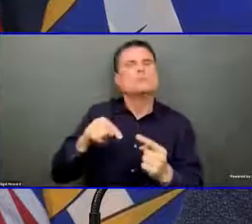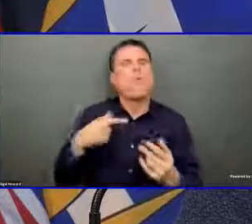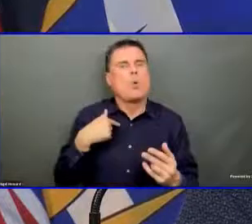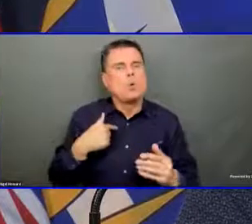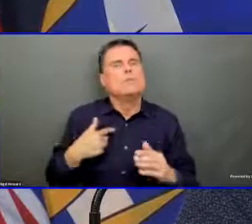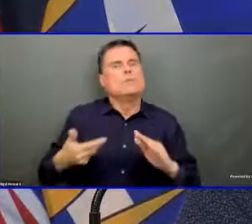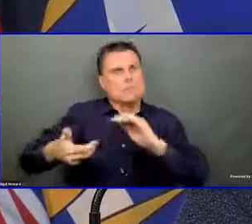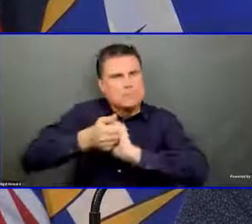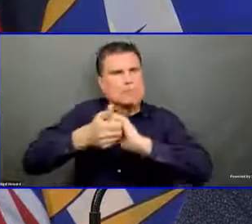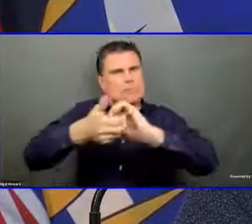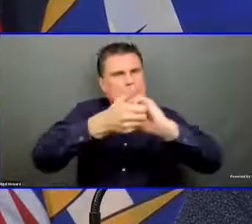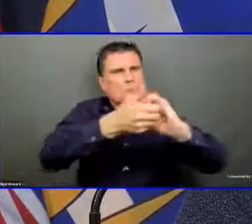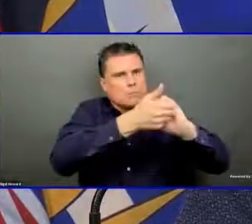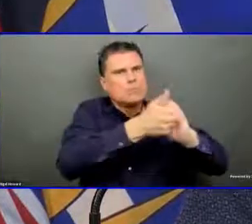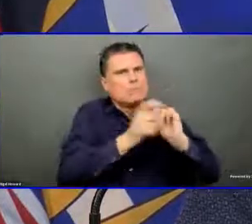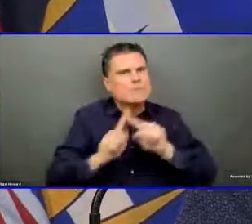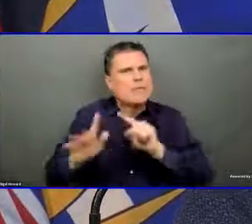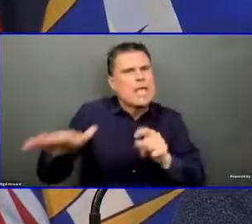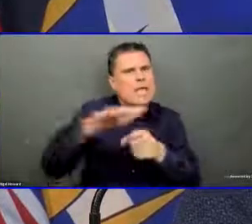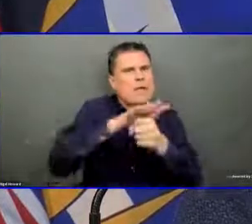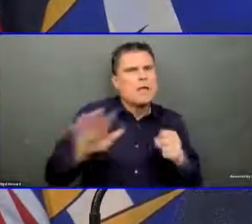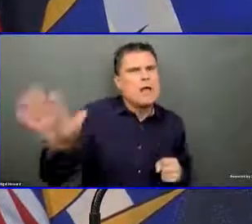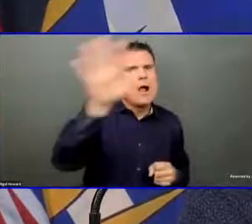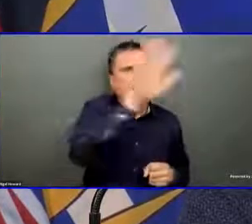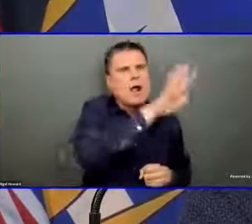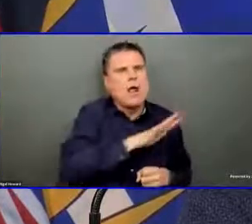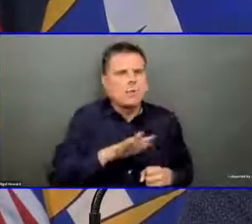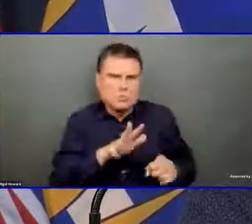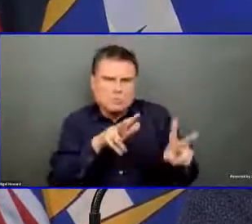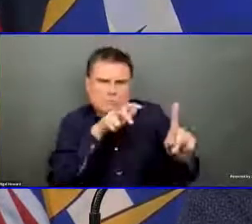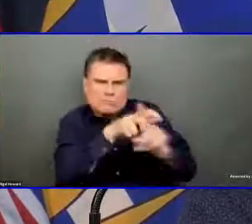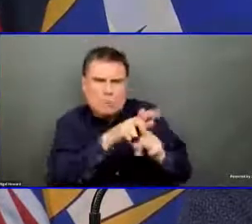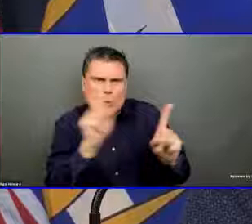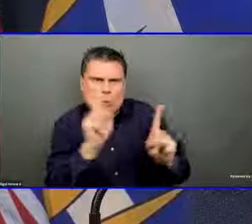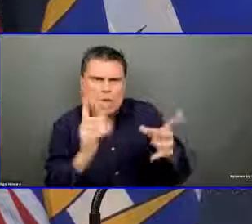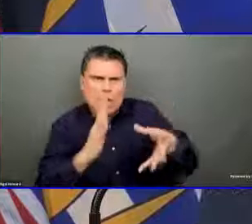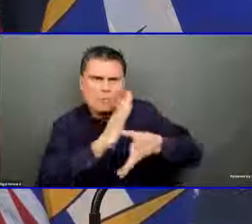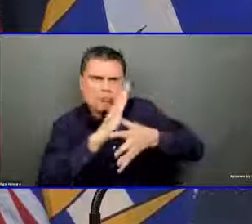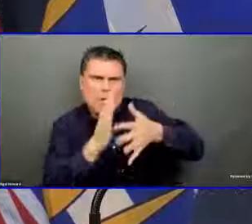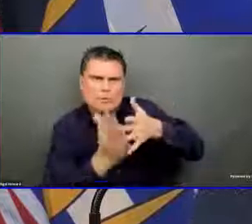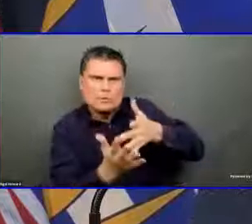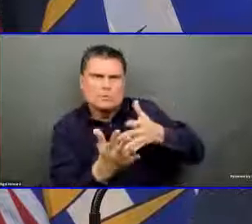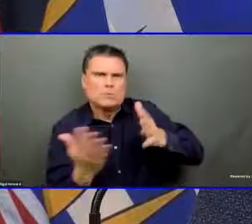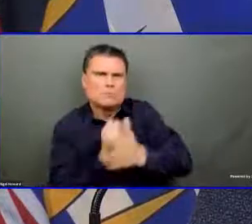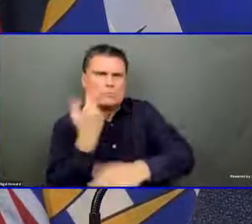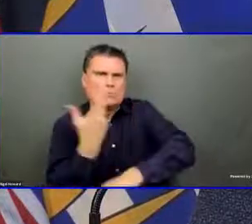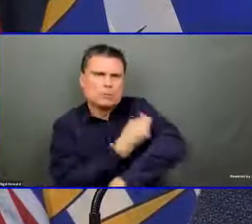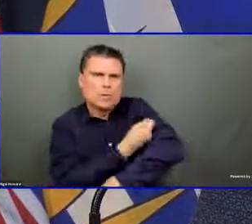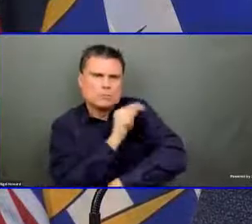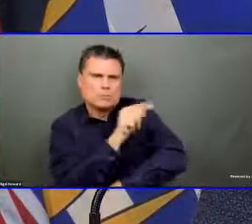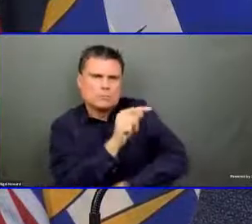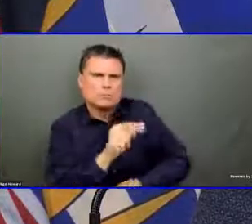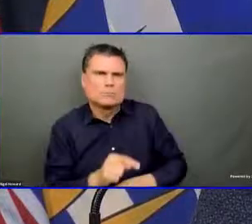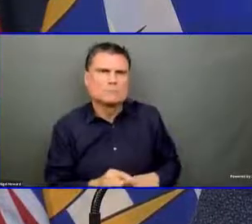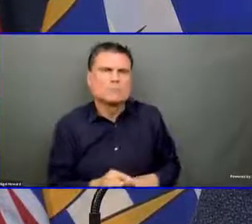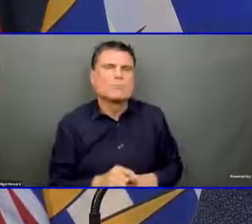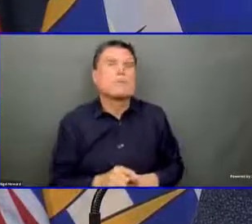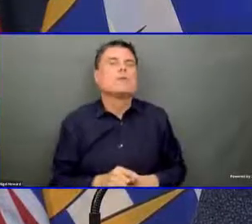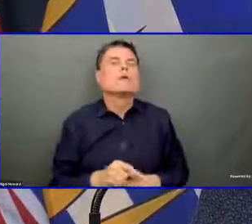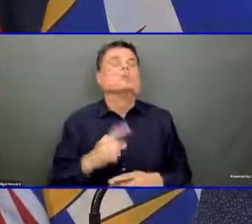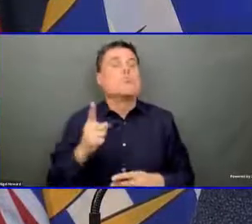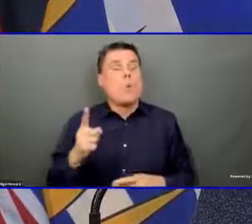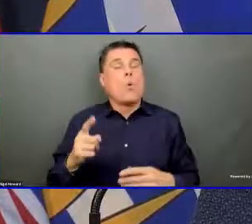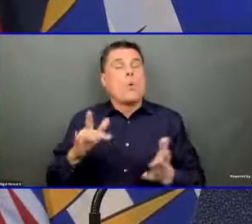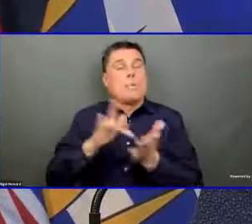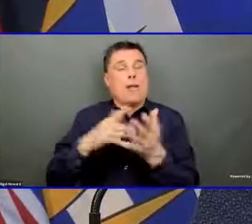criteria with the medical health officers around the province. The three areas we're focusing on are the food processing industry, because we know that those